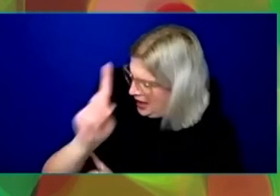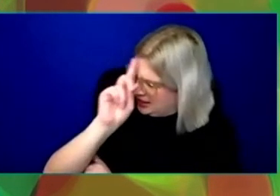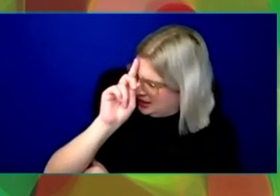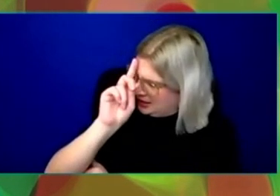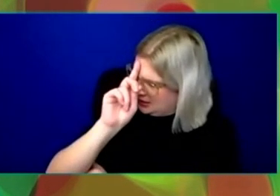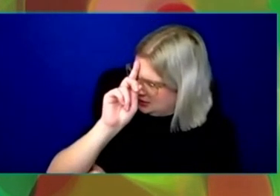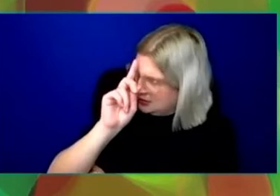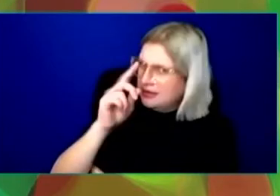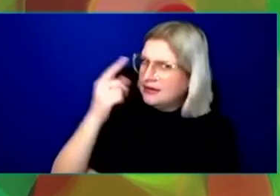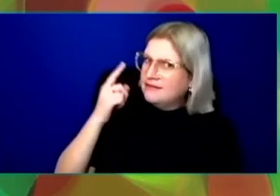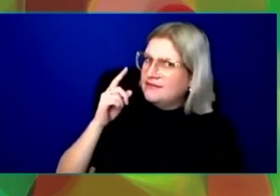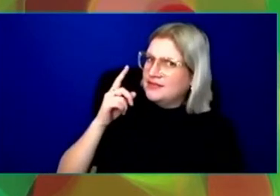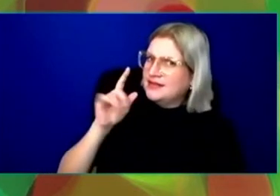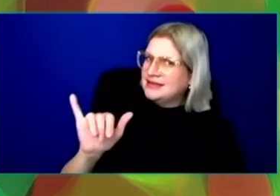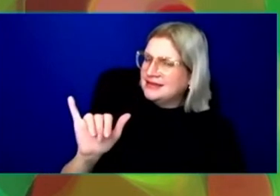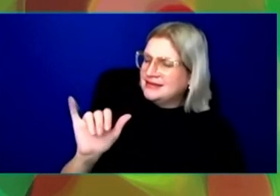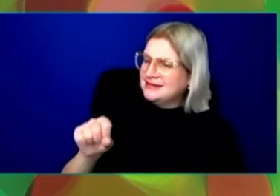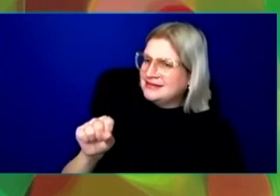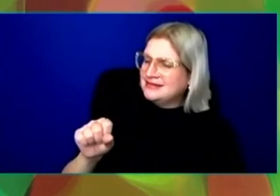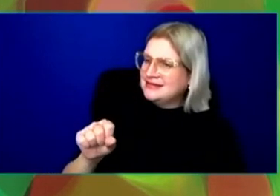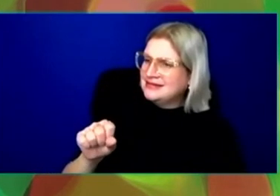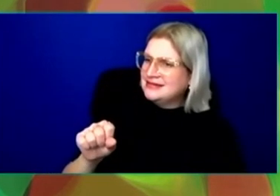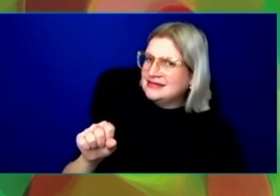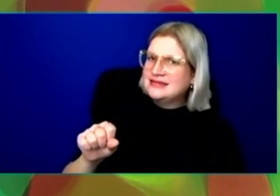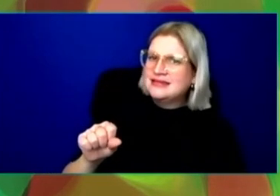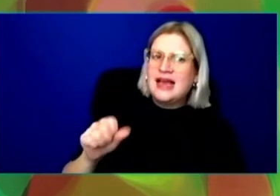to build on top of that, one of the things too,